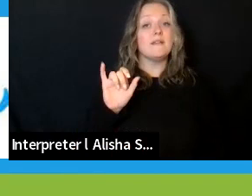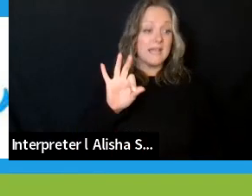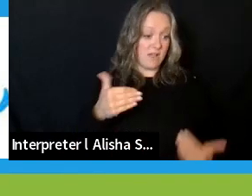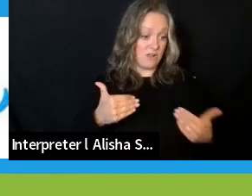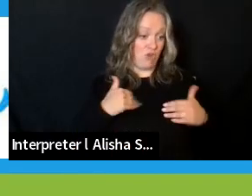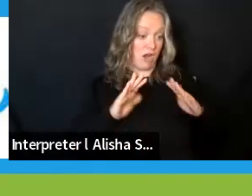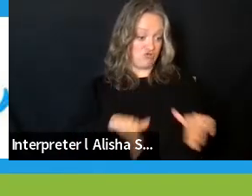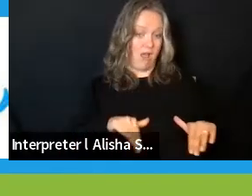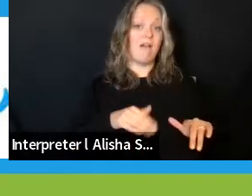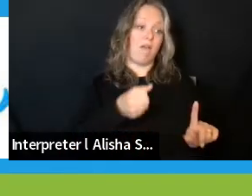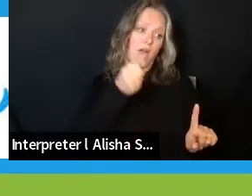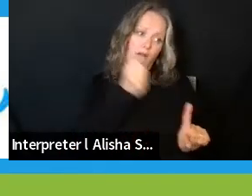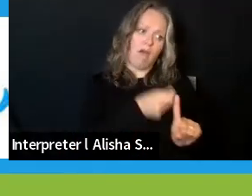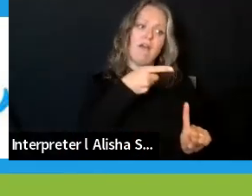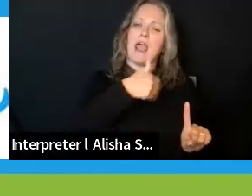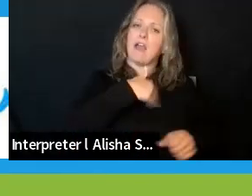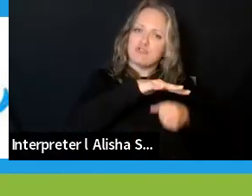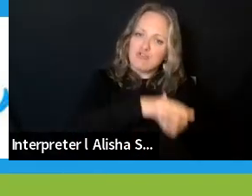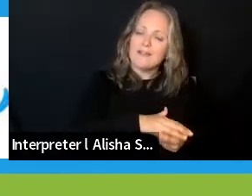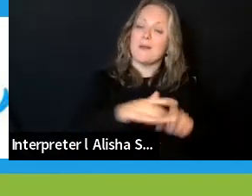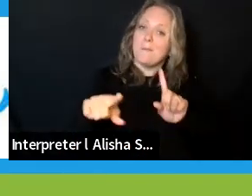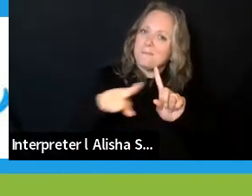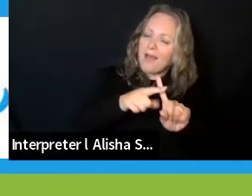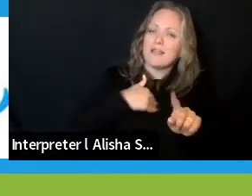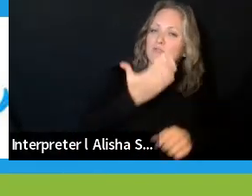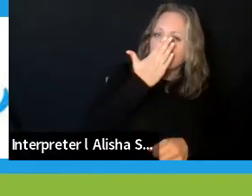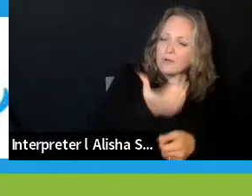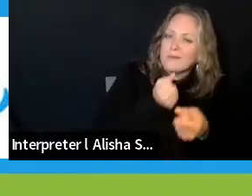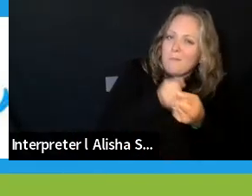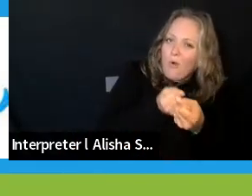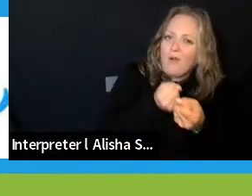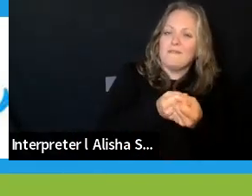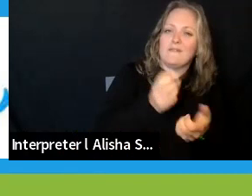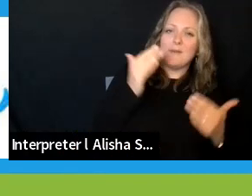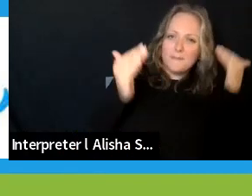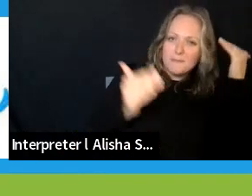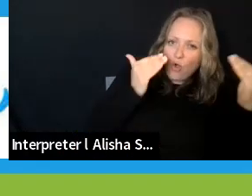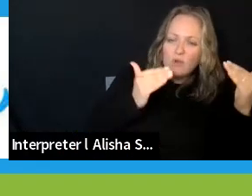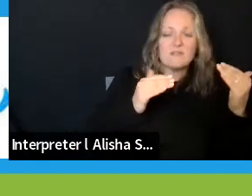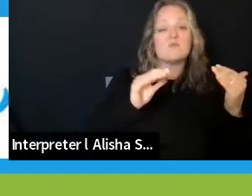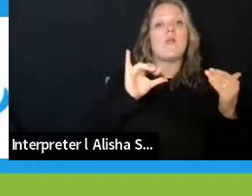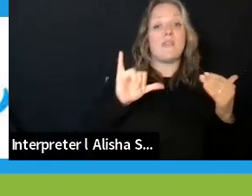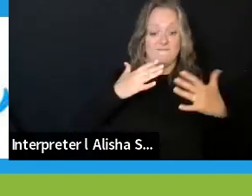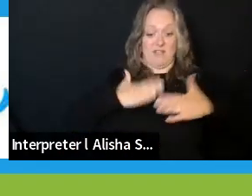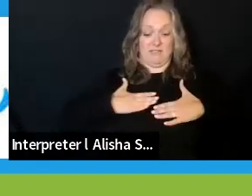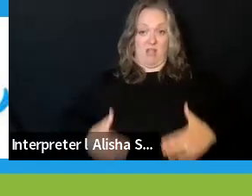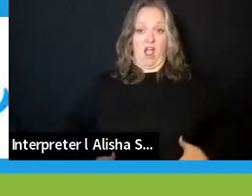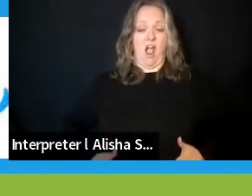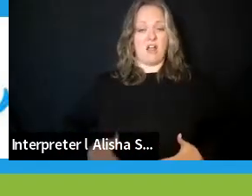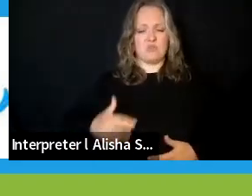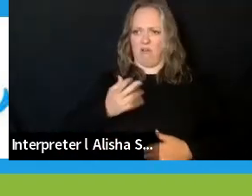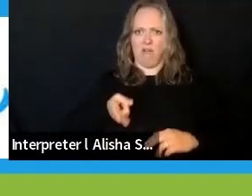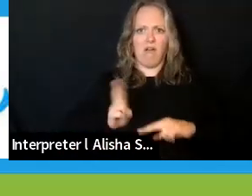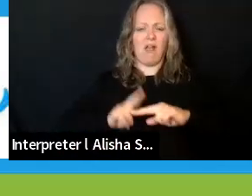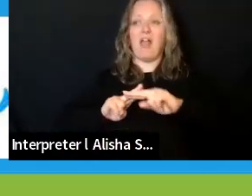of supportive relationships with adults, these physiological effects are buffered and brought back down to baseline. The result